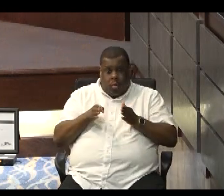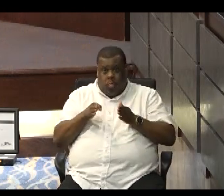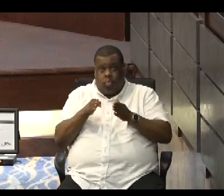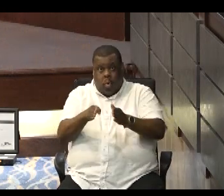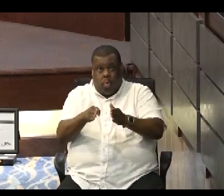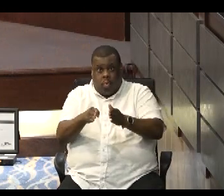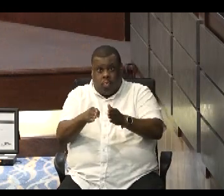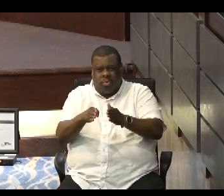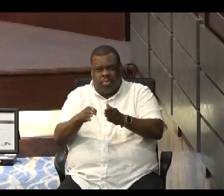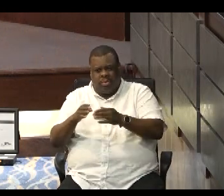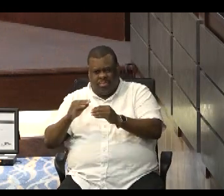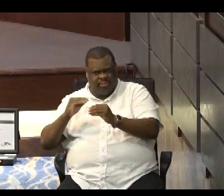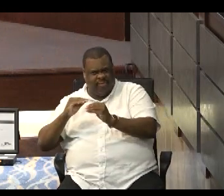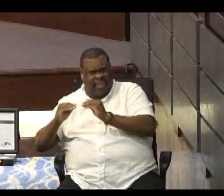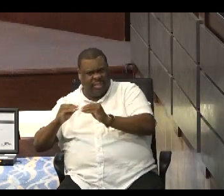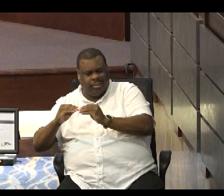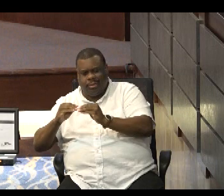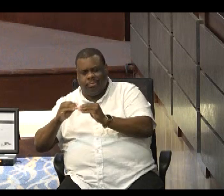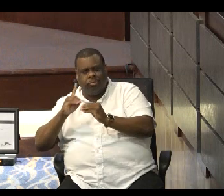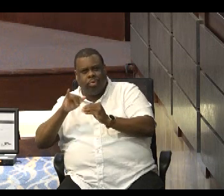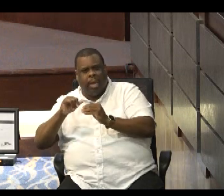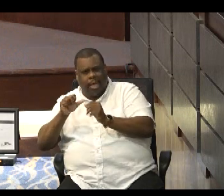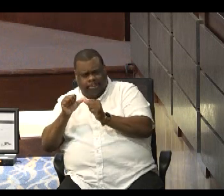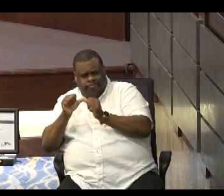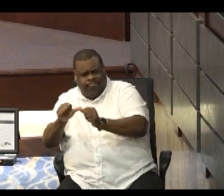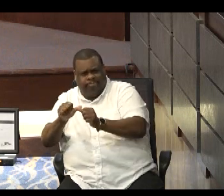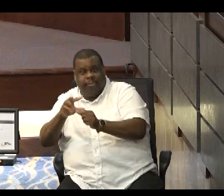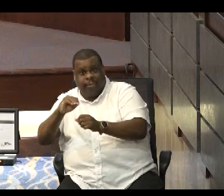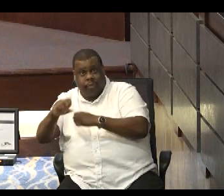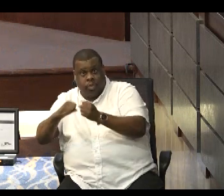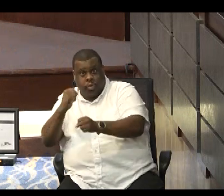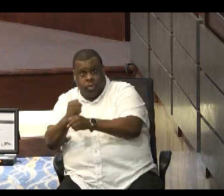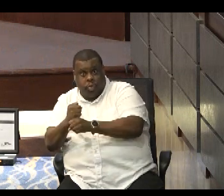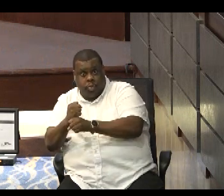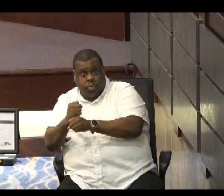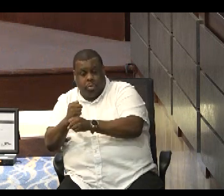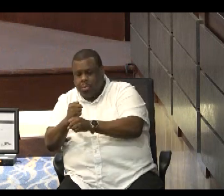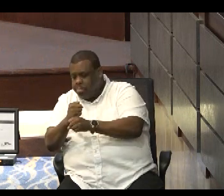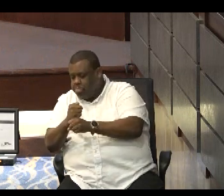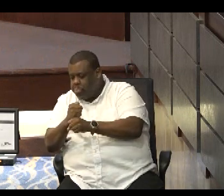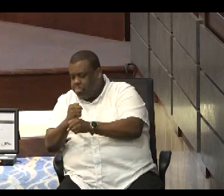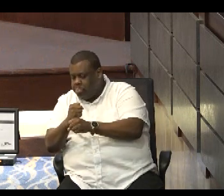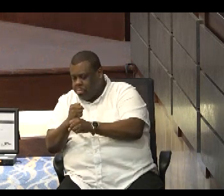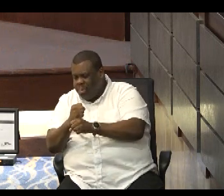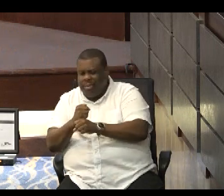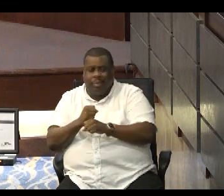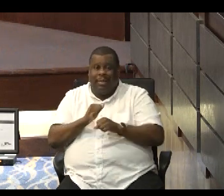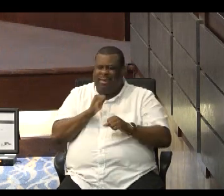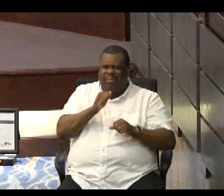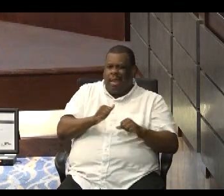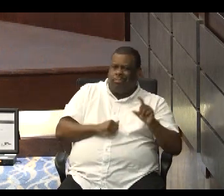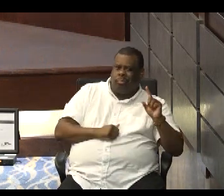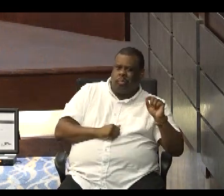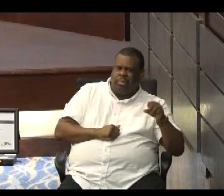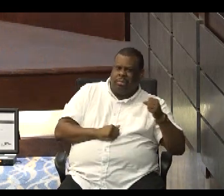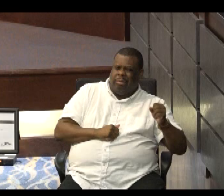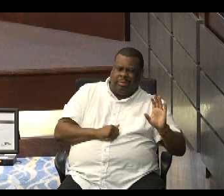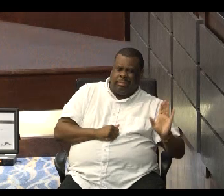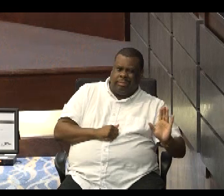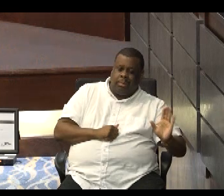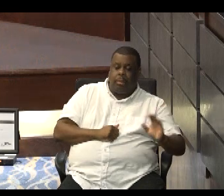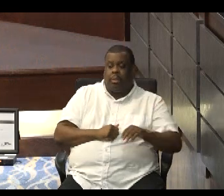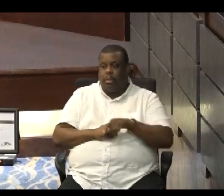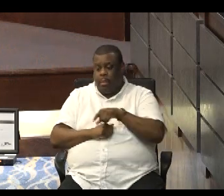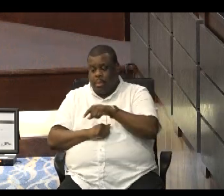50-year design, and you carried that out instead of building it to a 20-year design, you would save